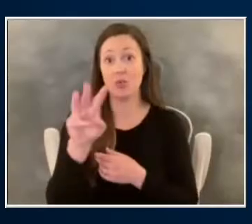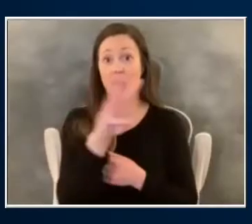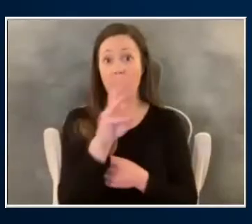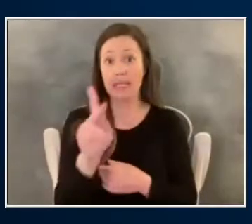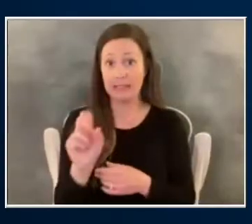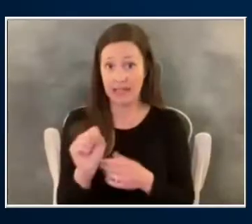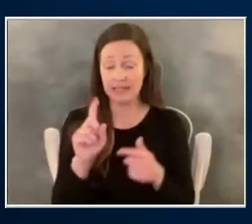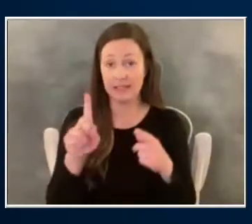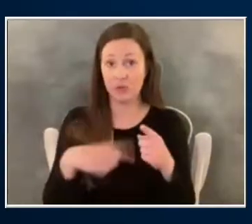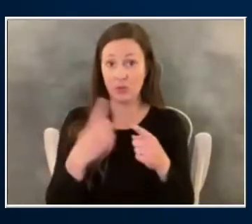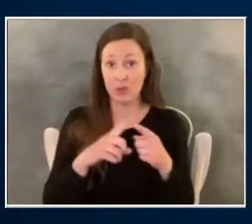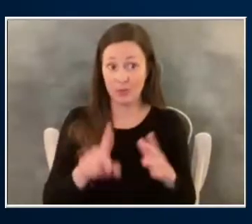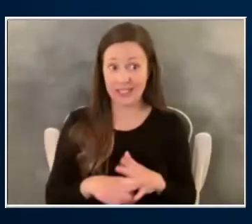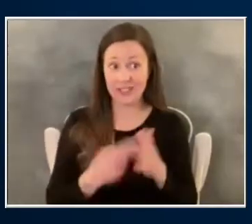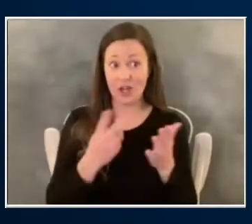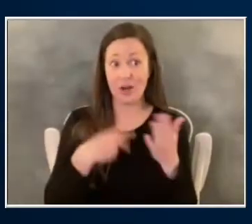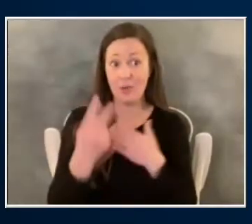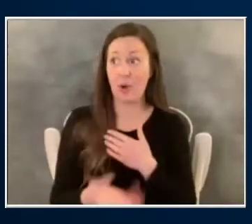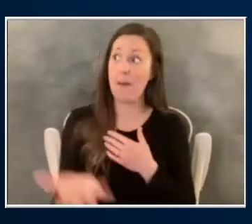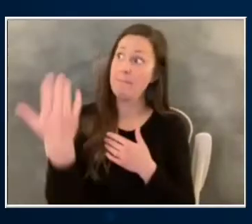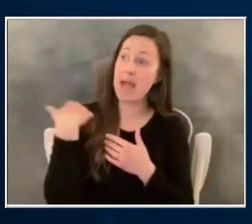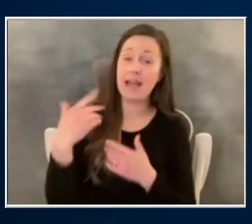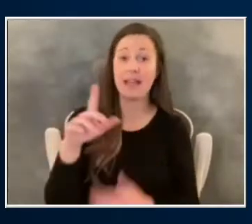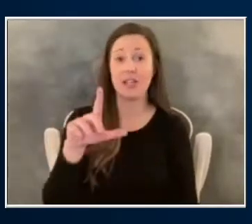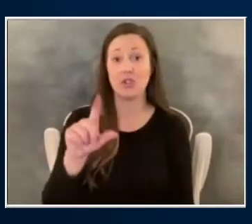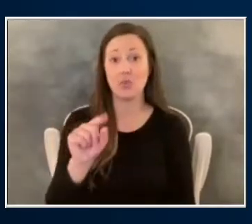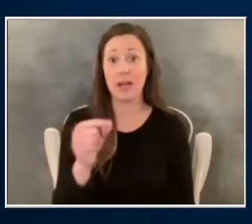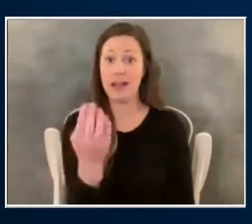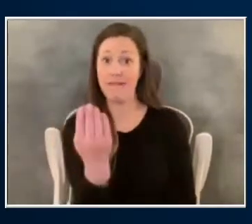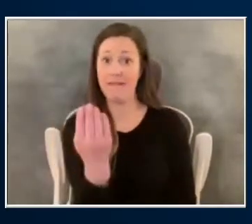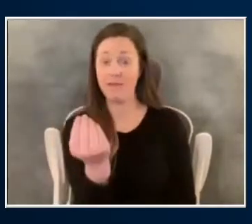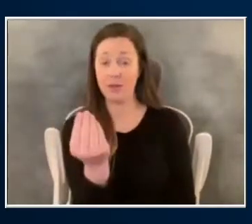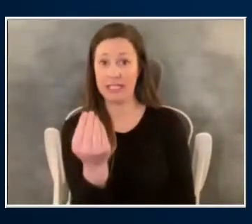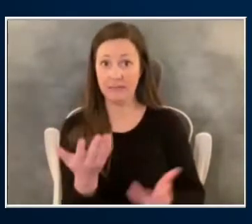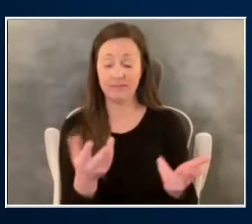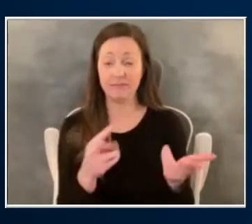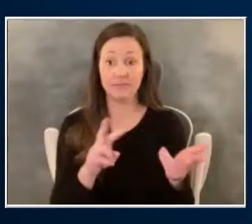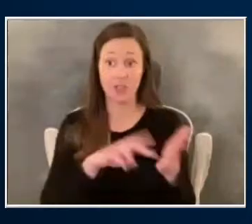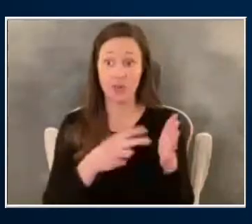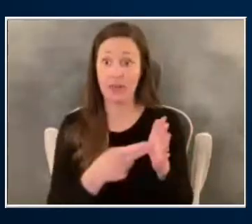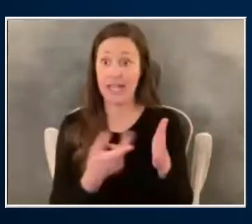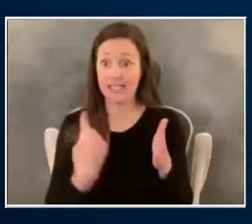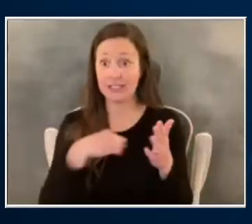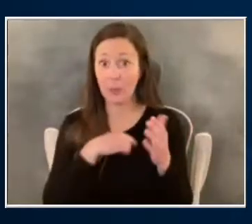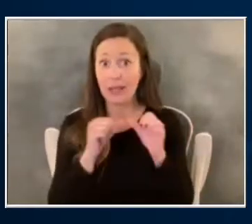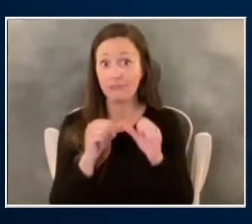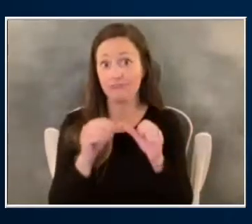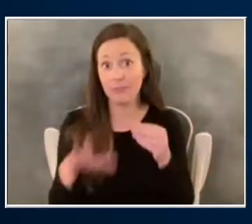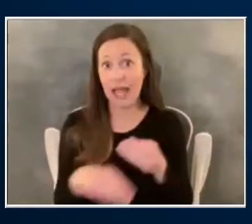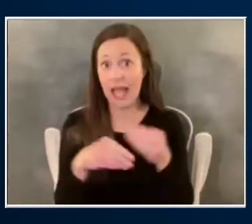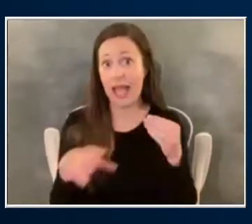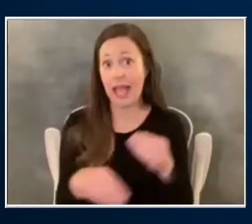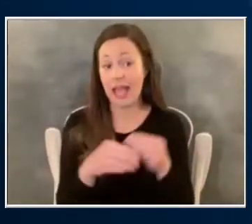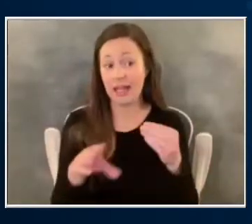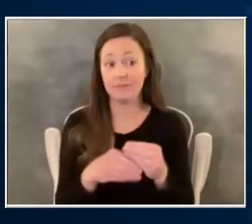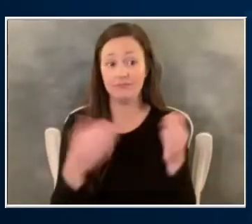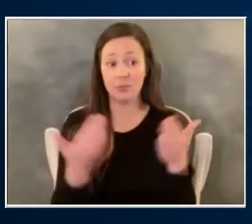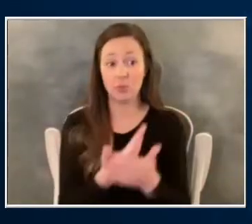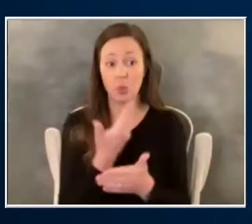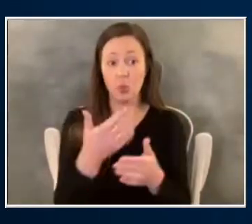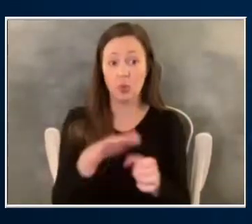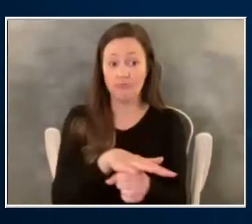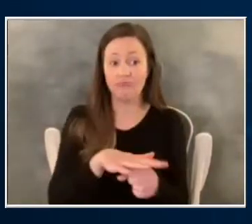our program back in 2014. And so having continued and added new sites up to